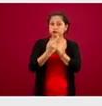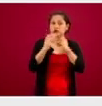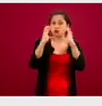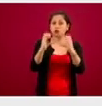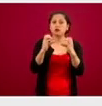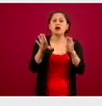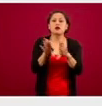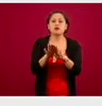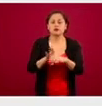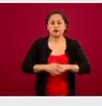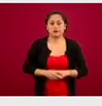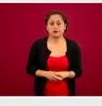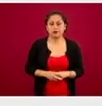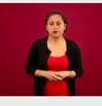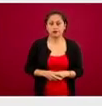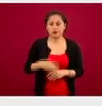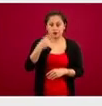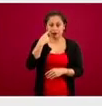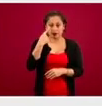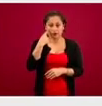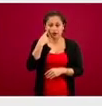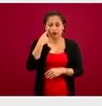measures.